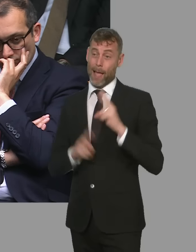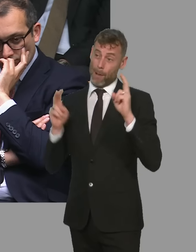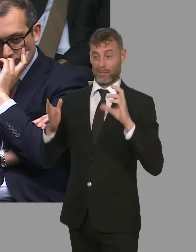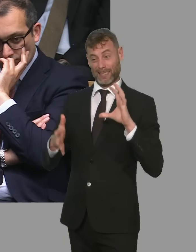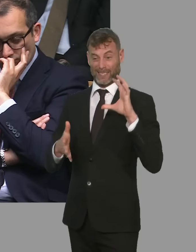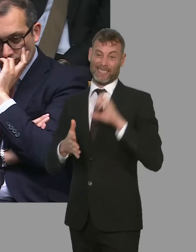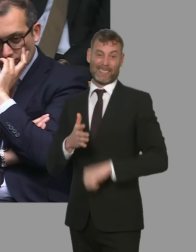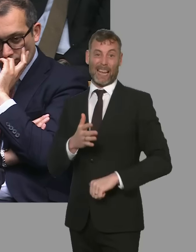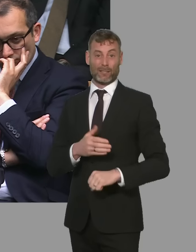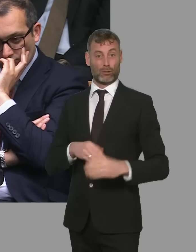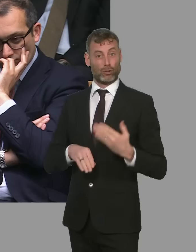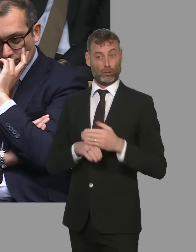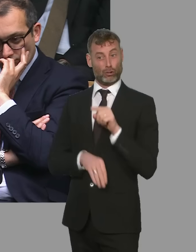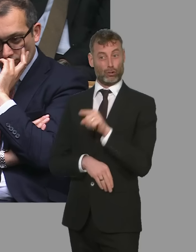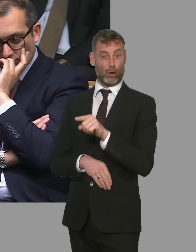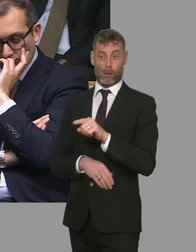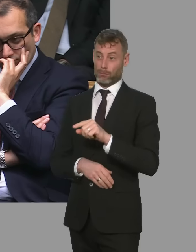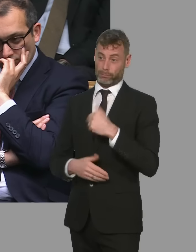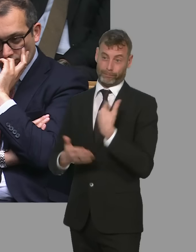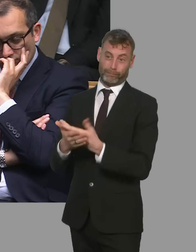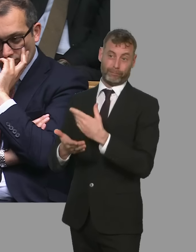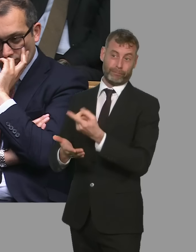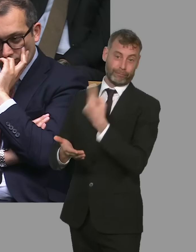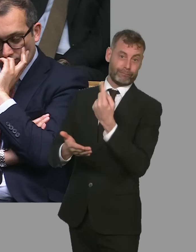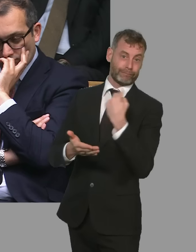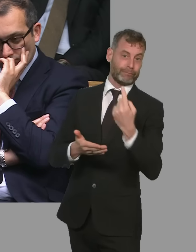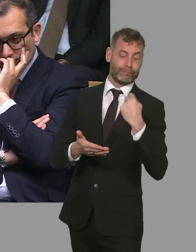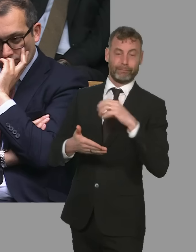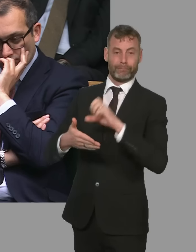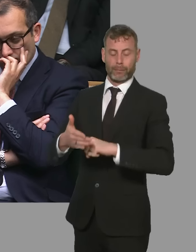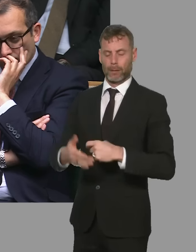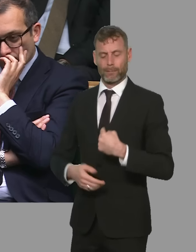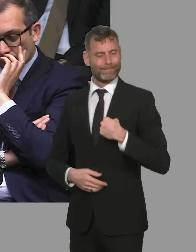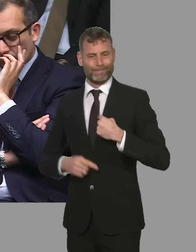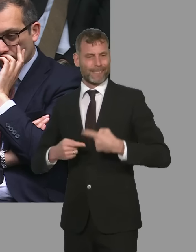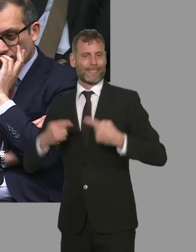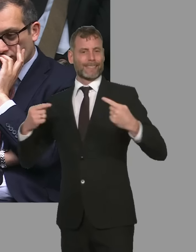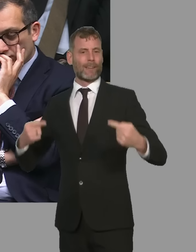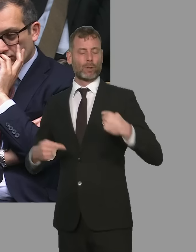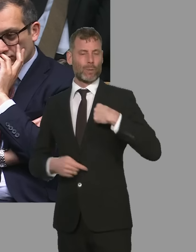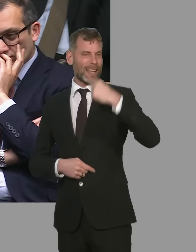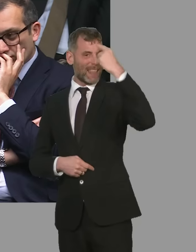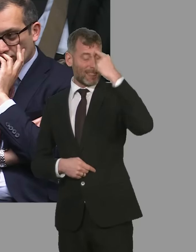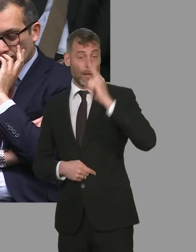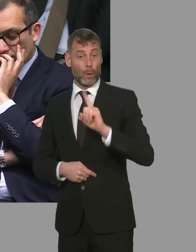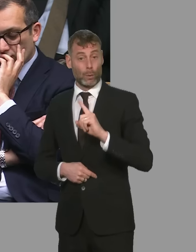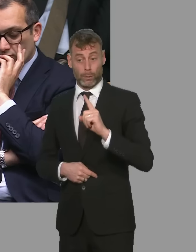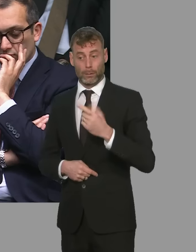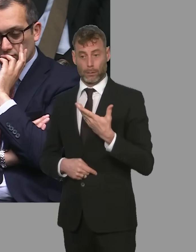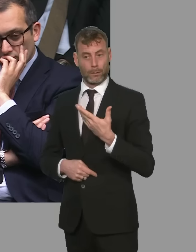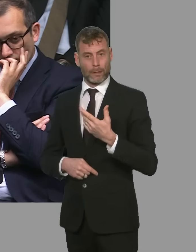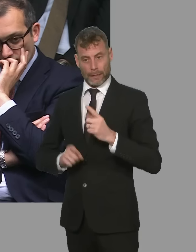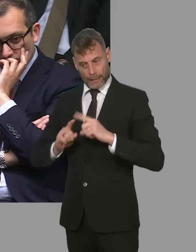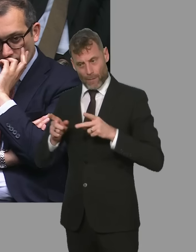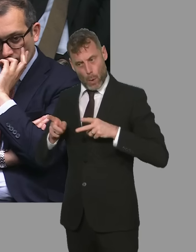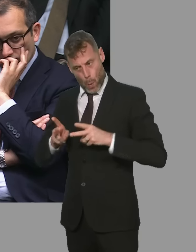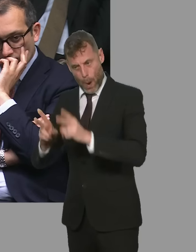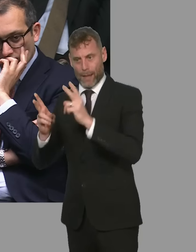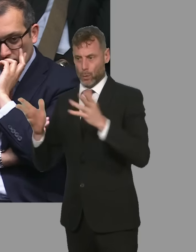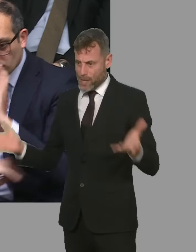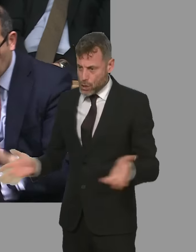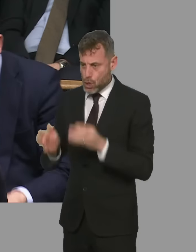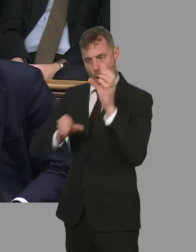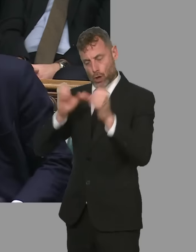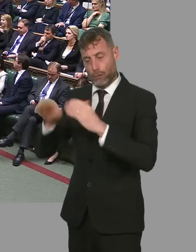opposite. Does the Prime Minister understand the damage that he is doing to our economy, and how does he expect businesses like this to